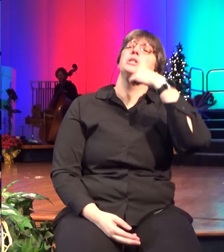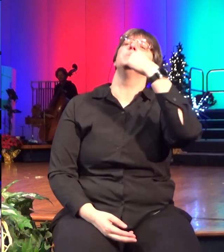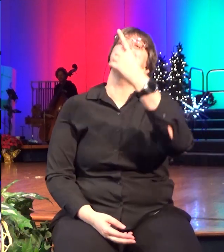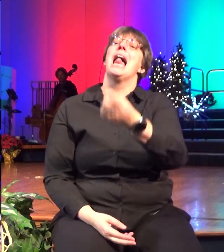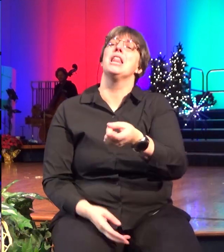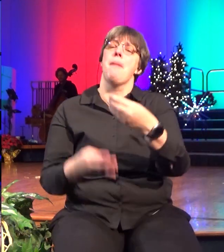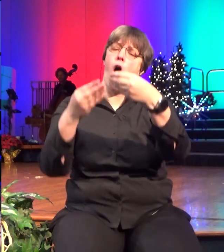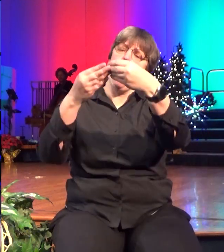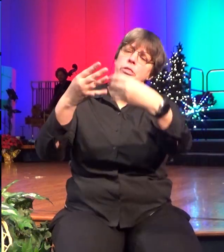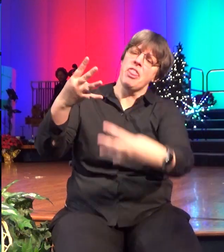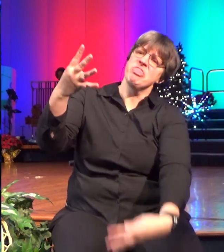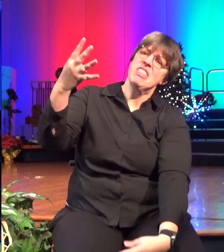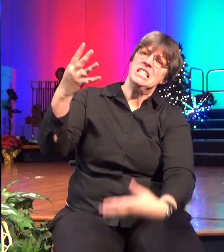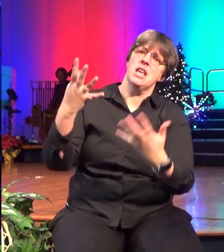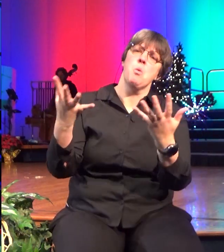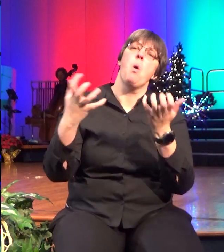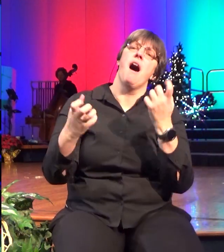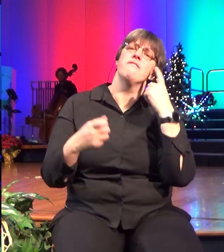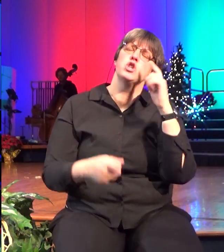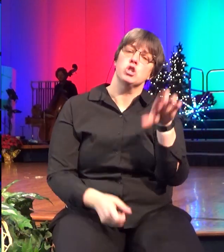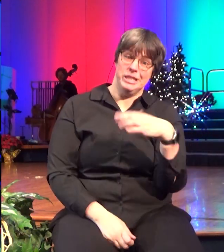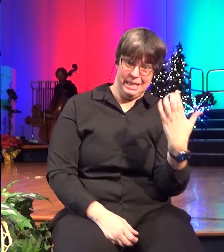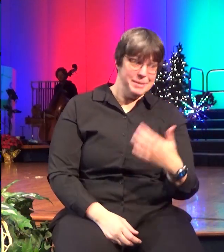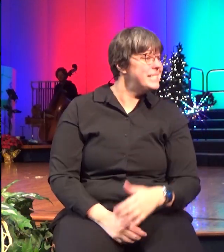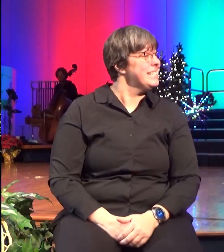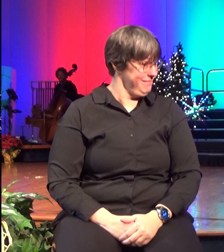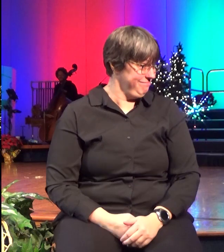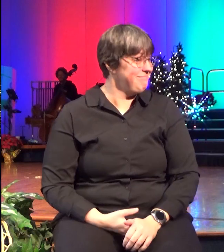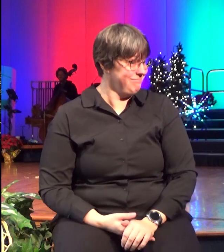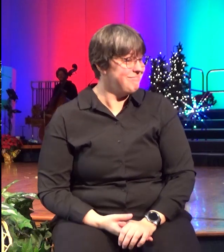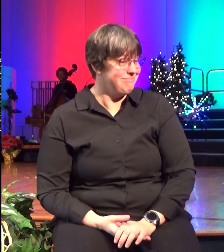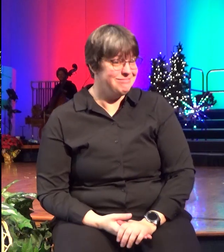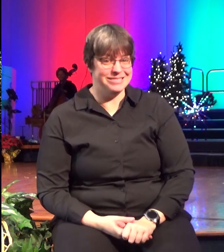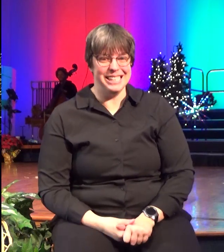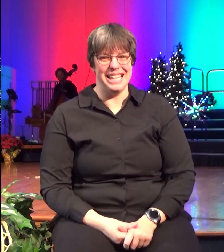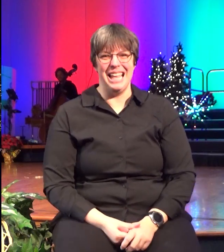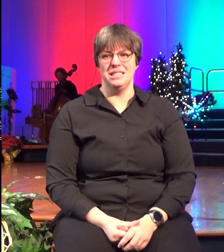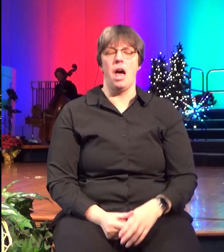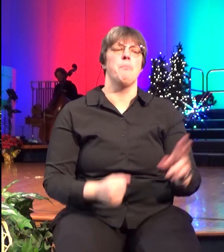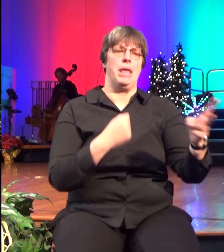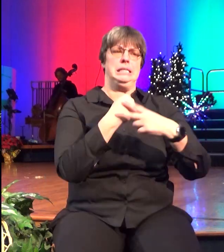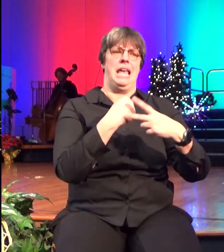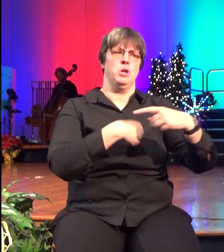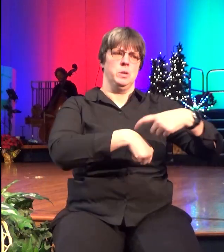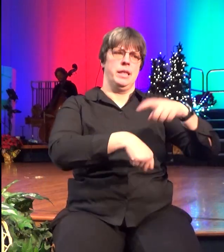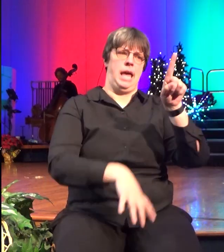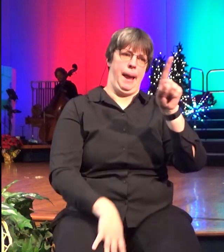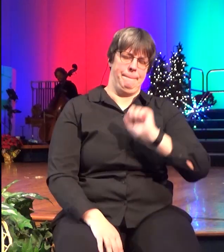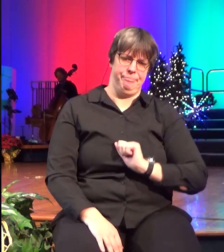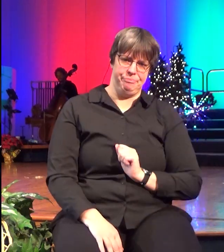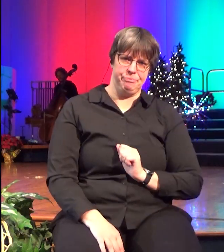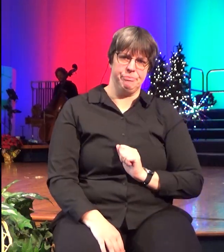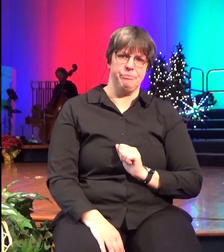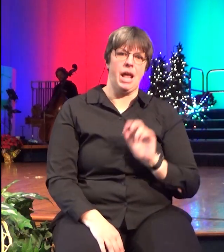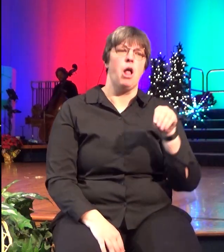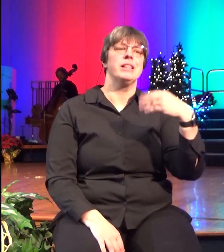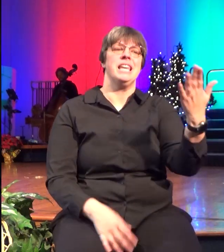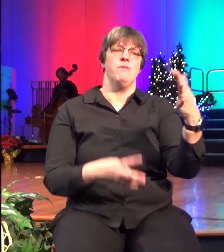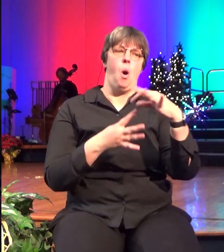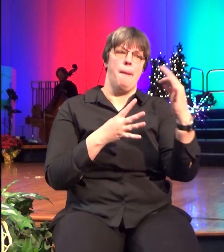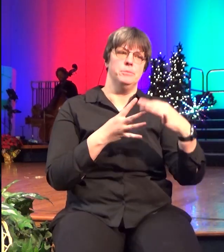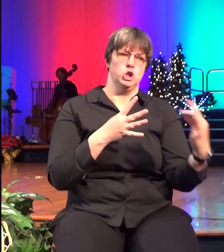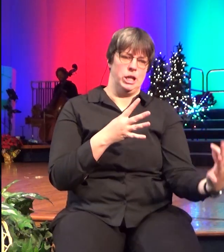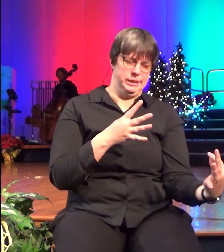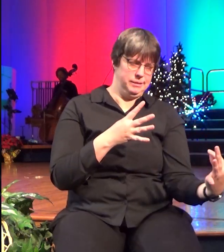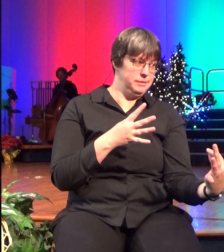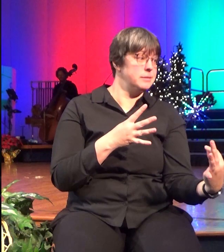all the things that you want for Christmas. Yeah! I'll save you some time. I'll give you an option.